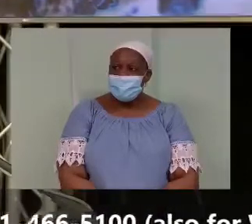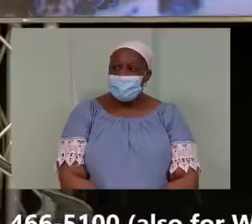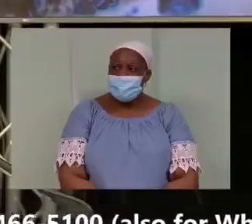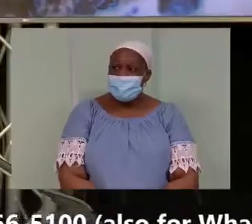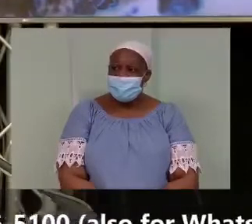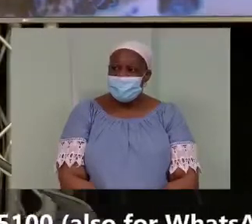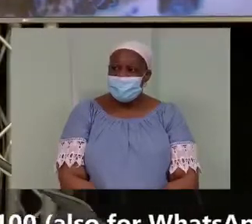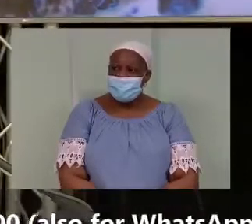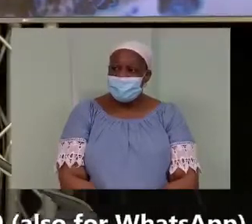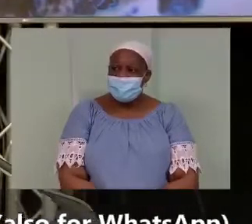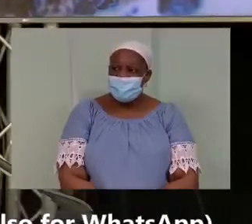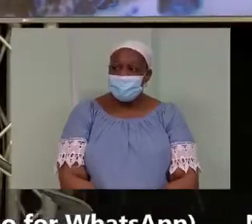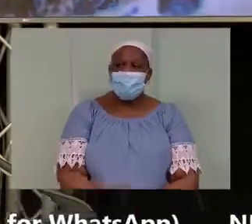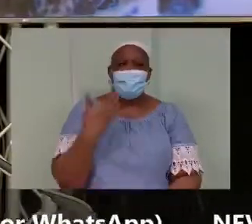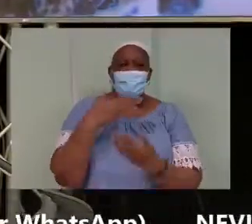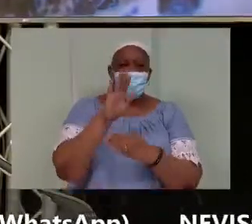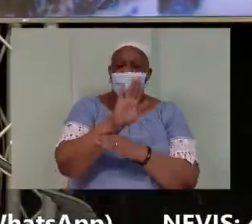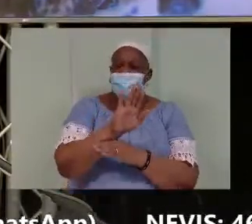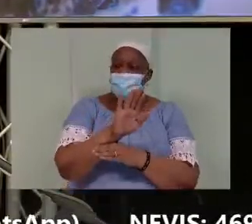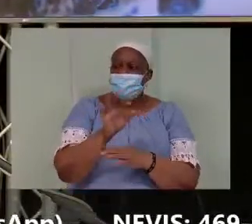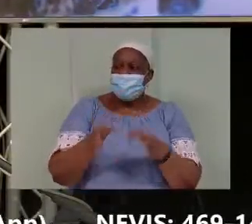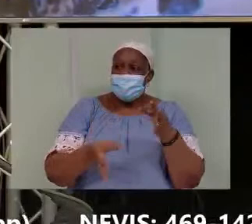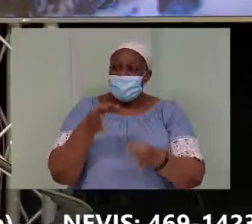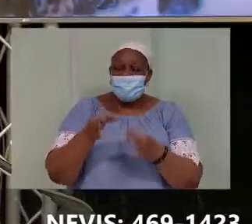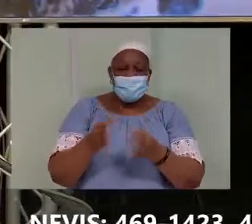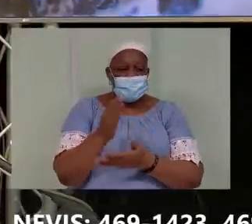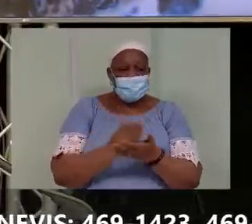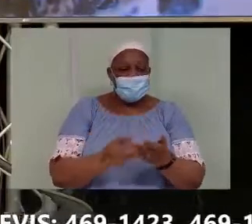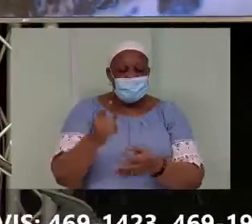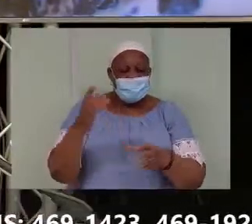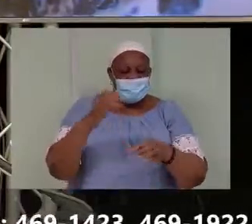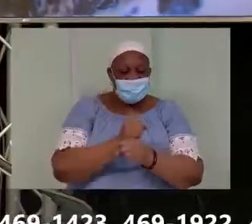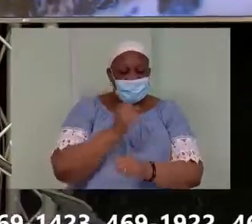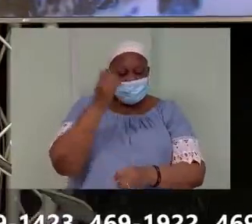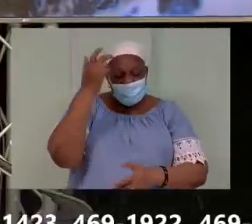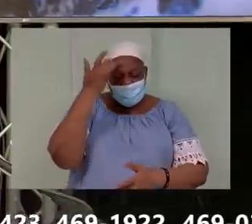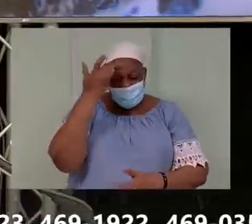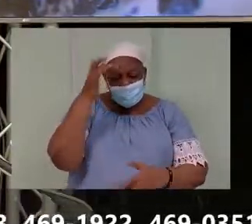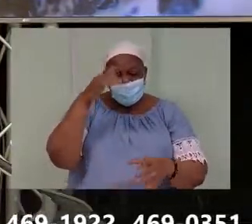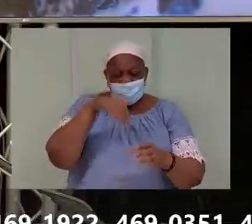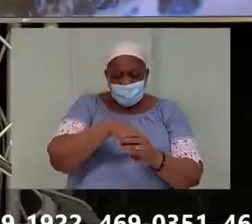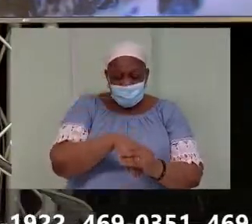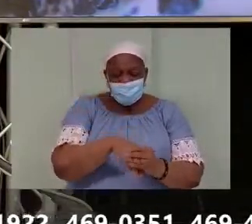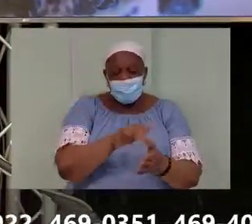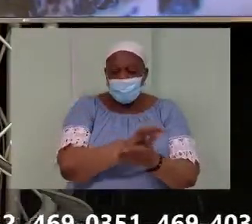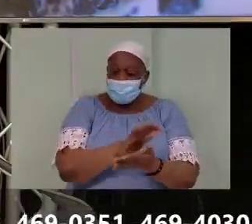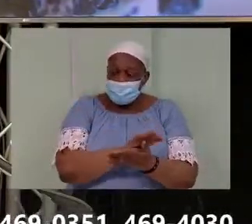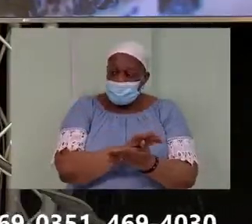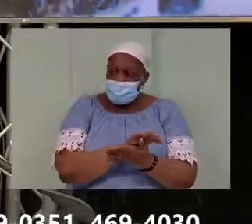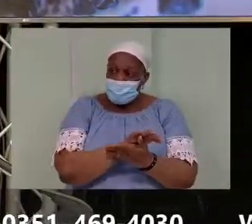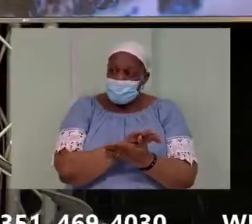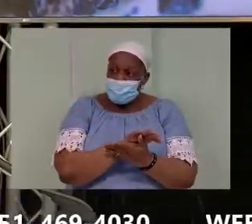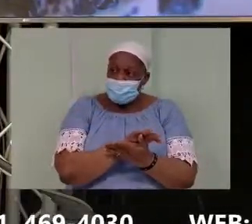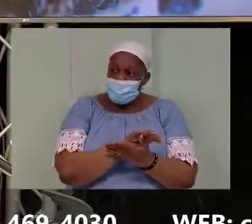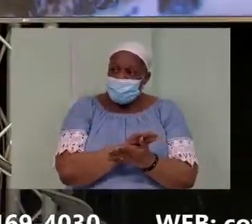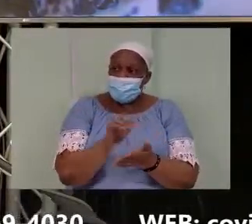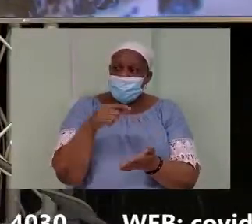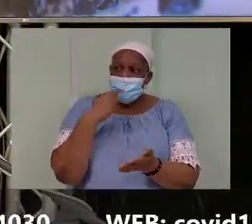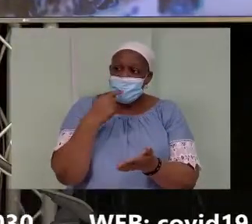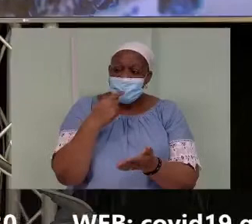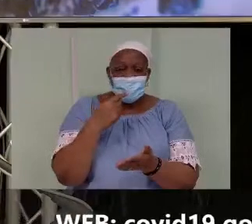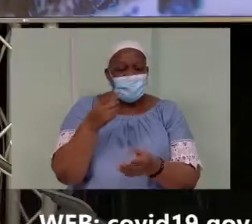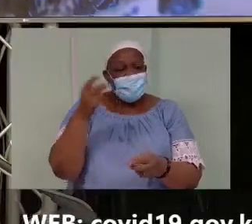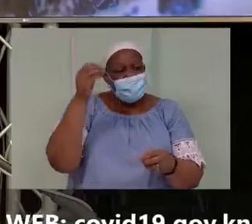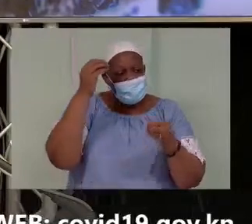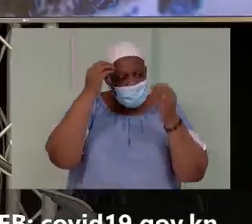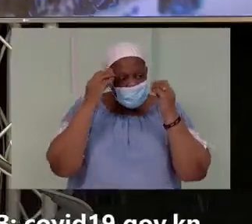Good afternoon again. If a child becomes sick at a center, we are saying to the